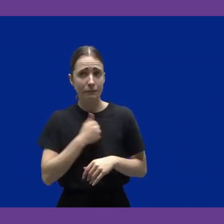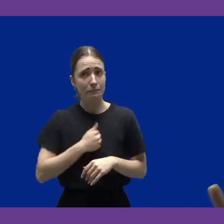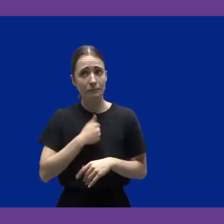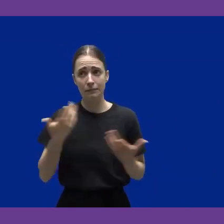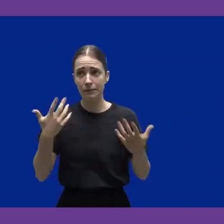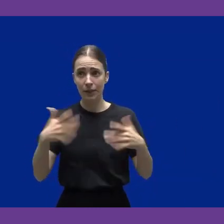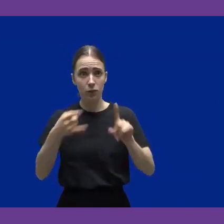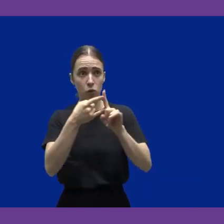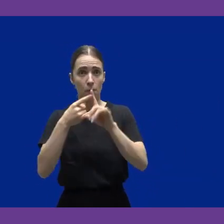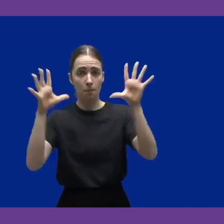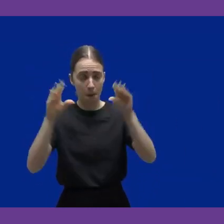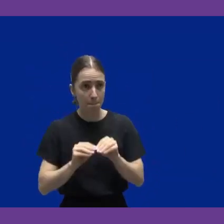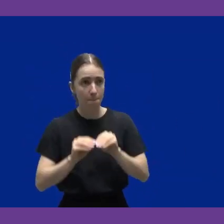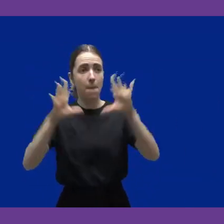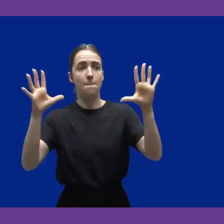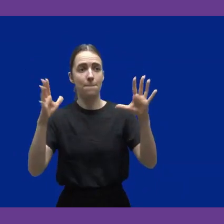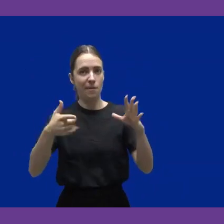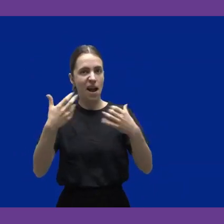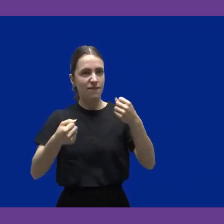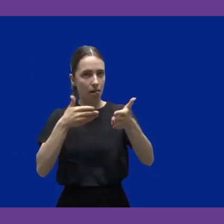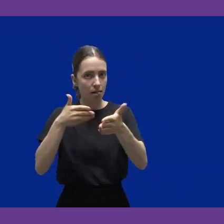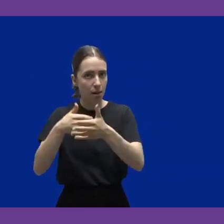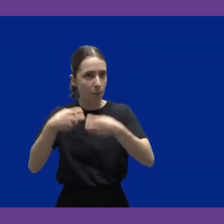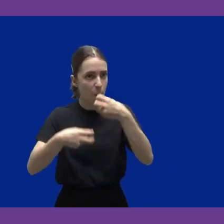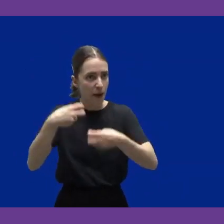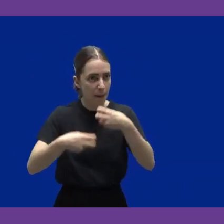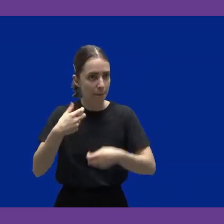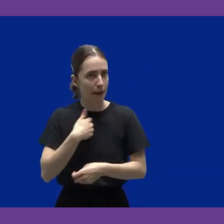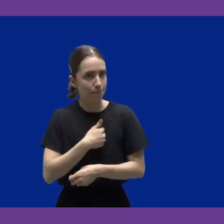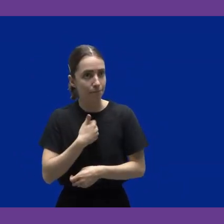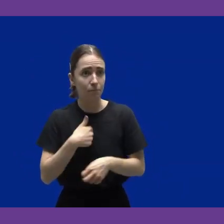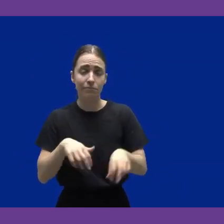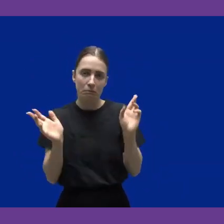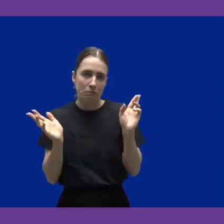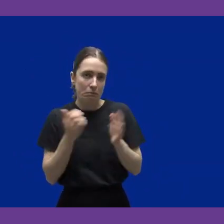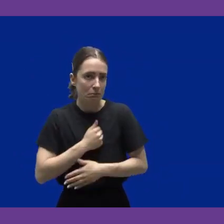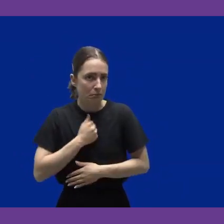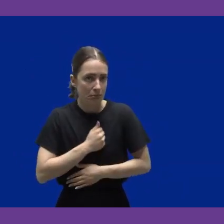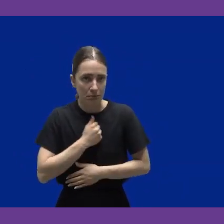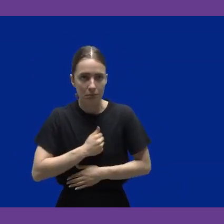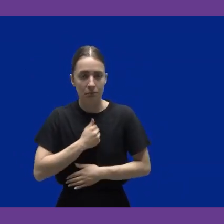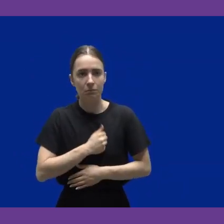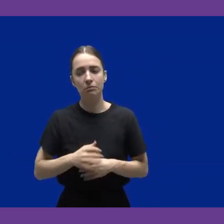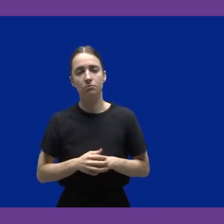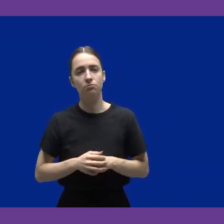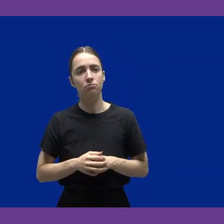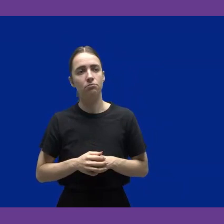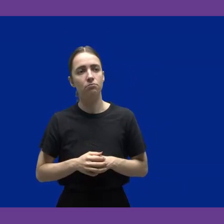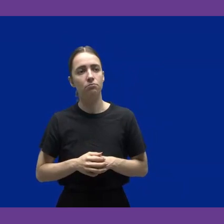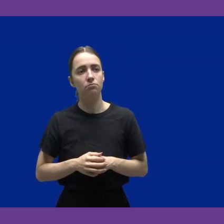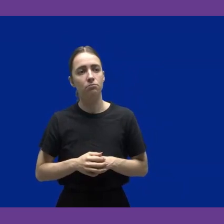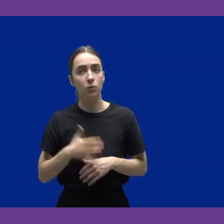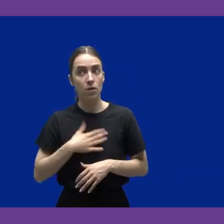cameras. I think now everything has been sorted out. And we would like to thank you very much for your participation and